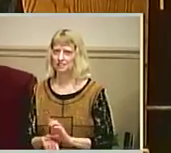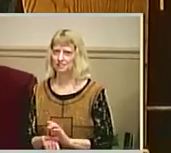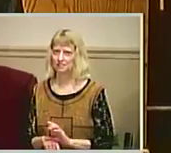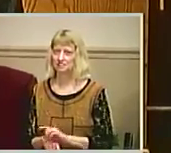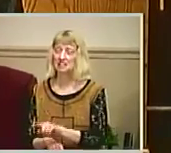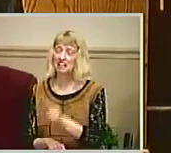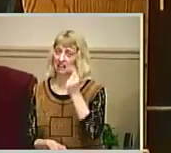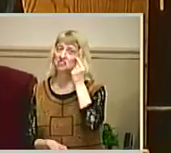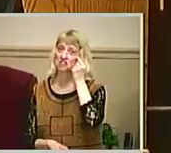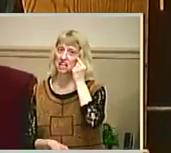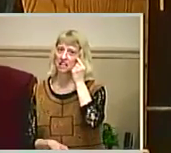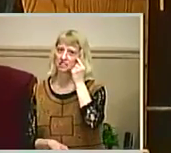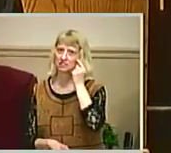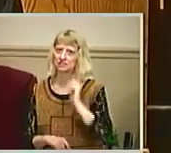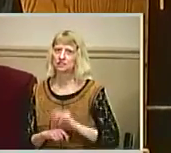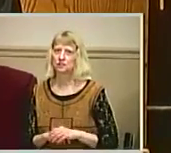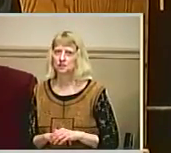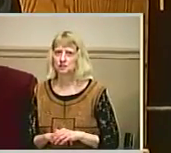thinks so.